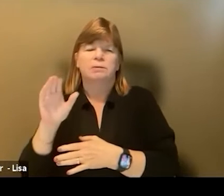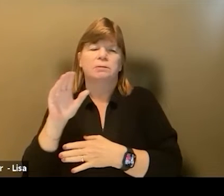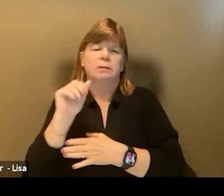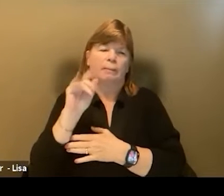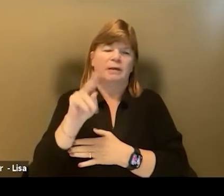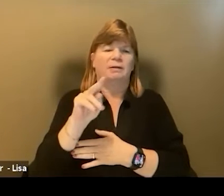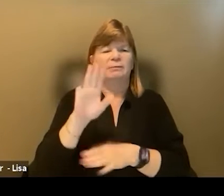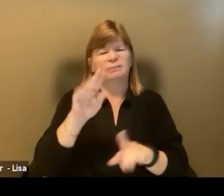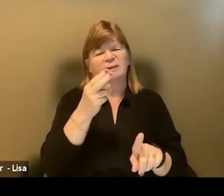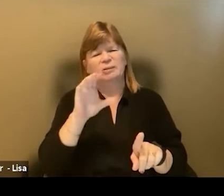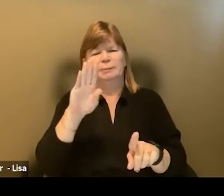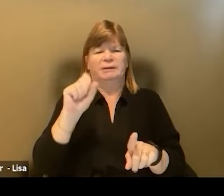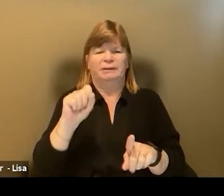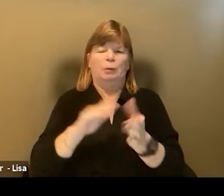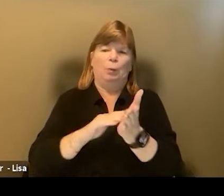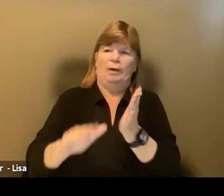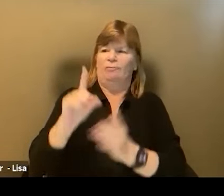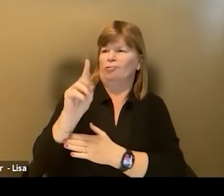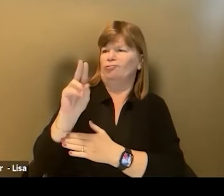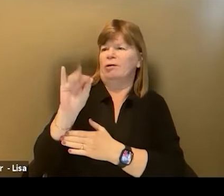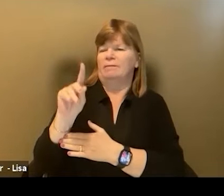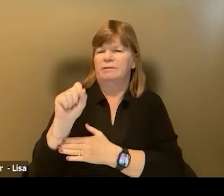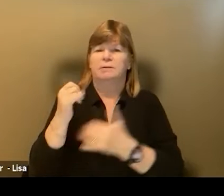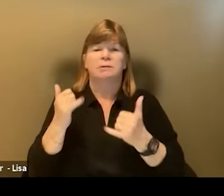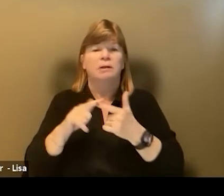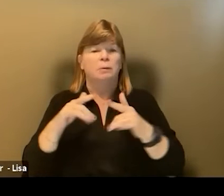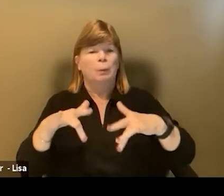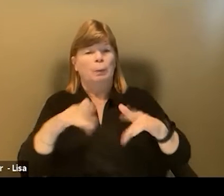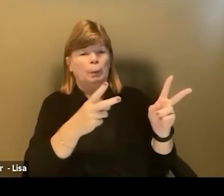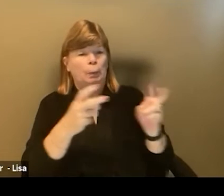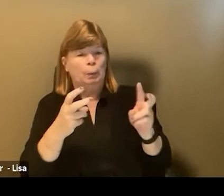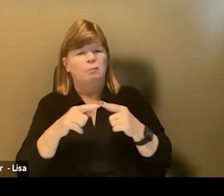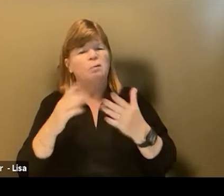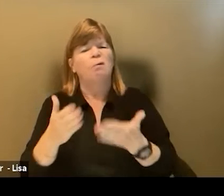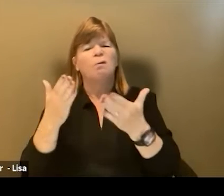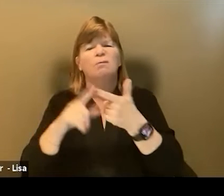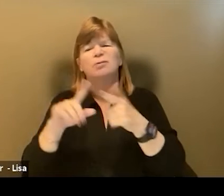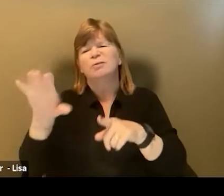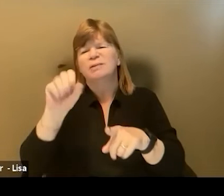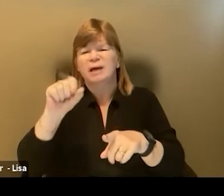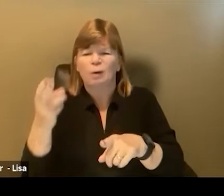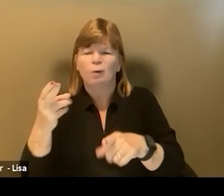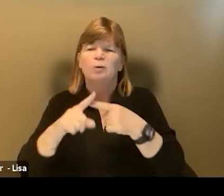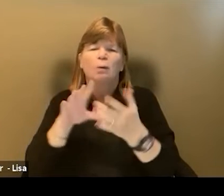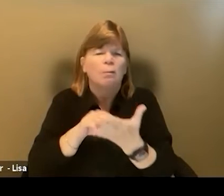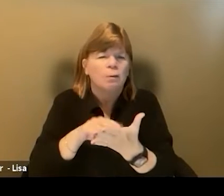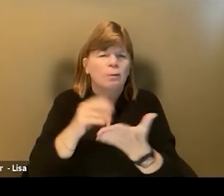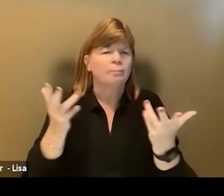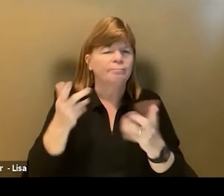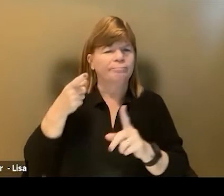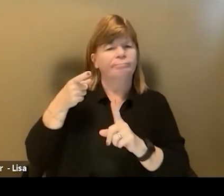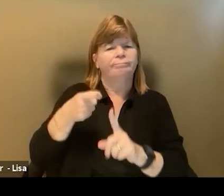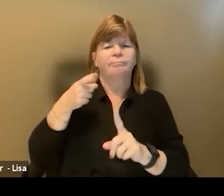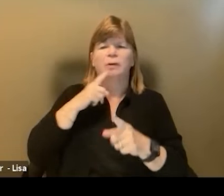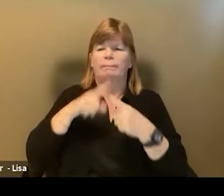Services Waiver Drafts. This is a recording offered to stakeholders to learn more about